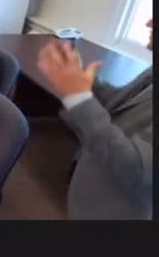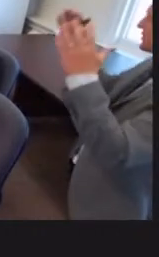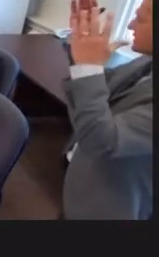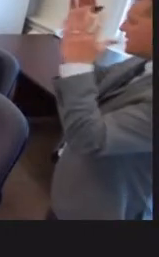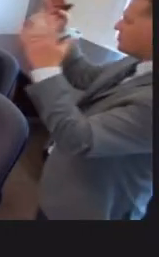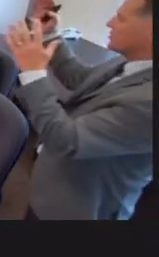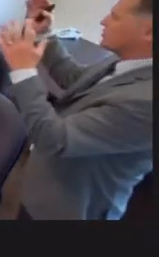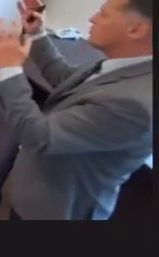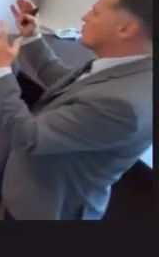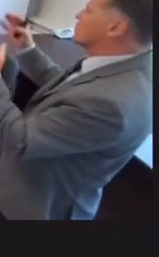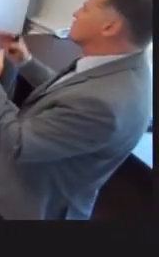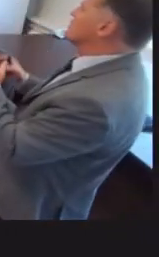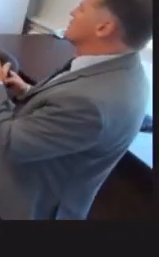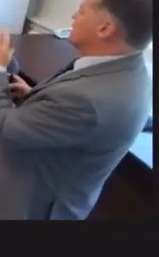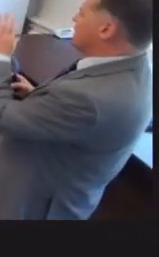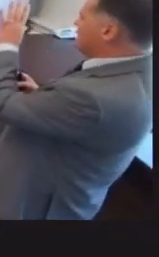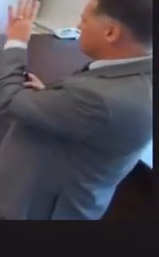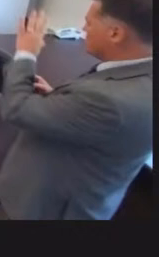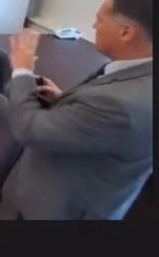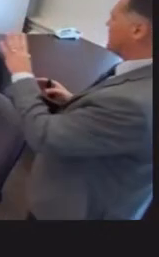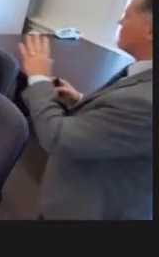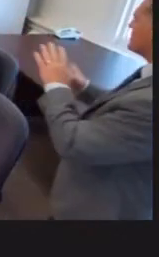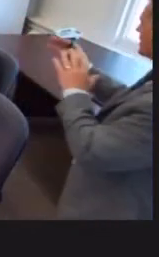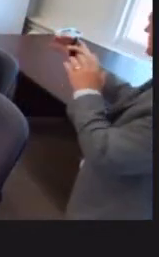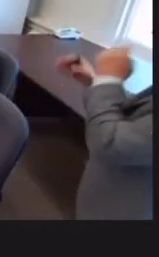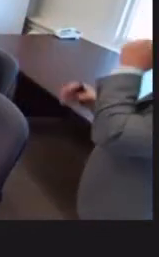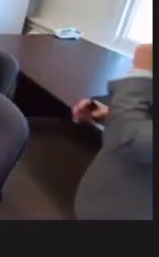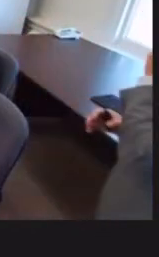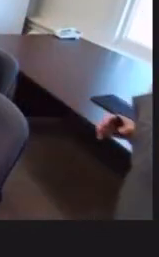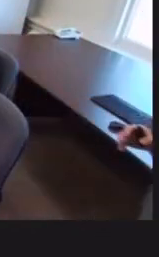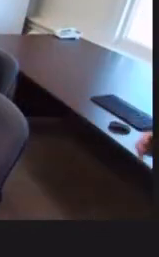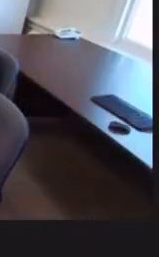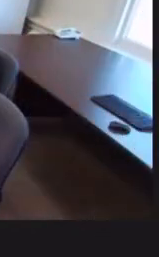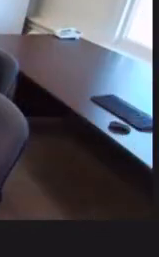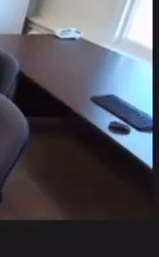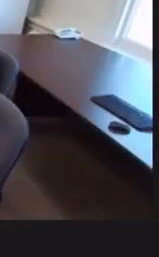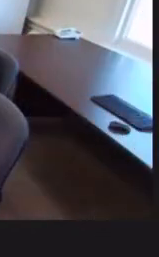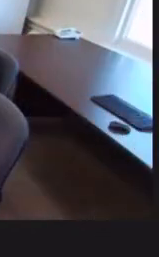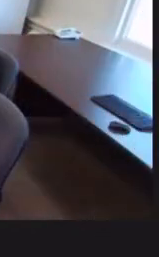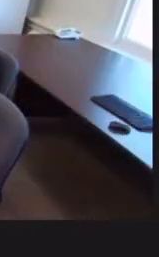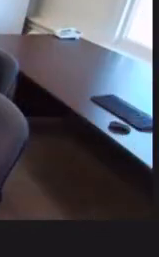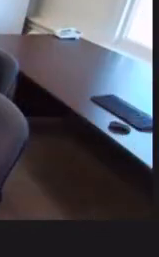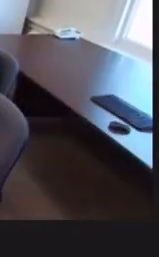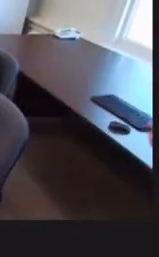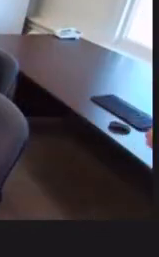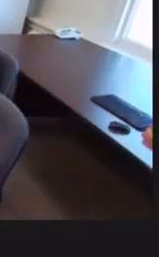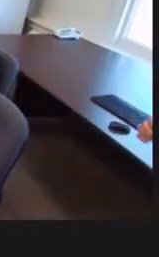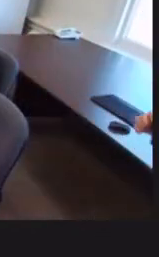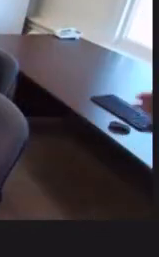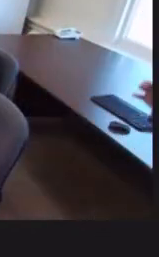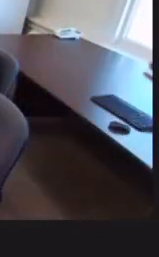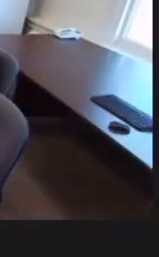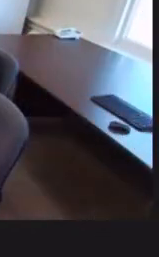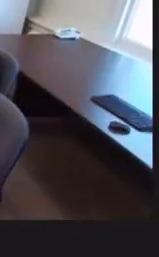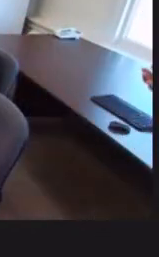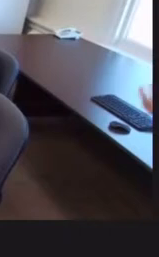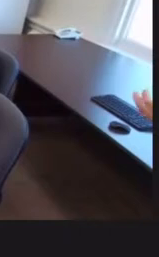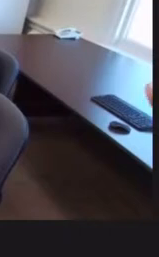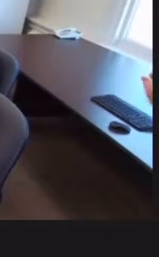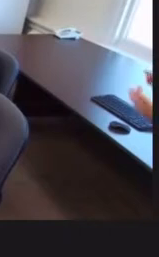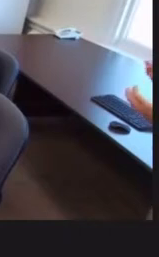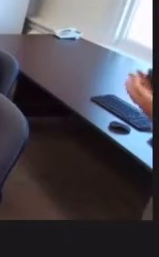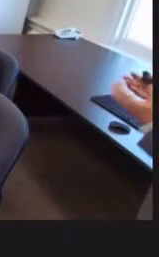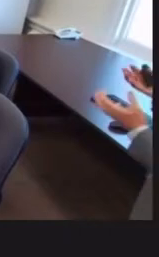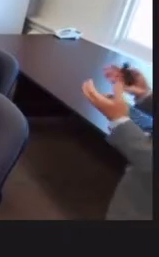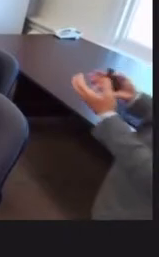Arc starts with the accountability report and they look at that we've talked about that in our last board meeting I think talked about the